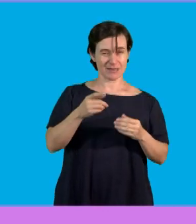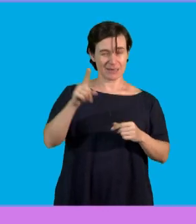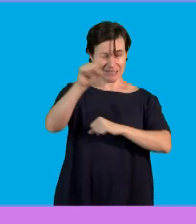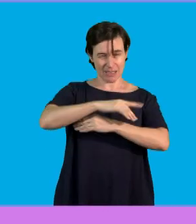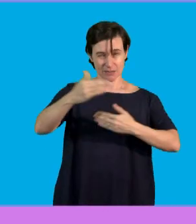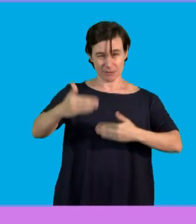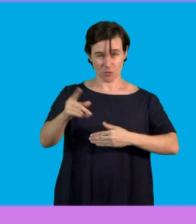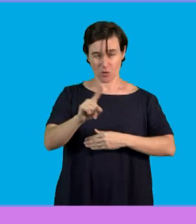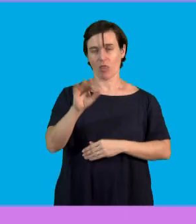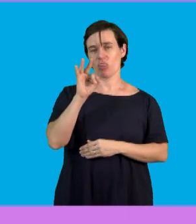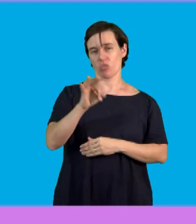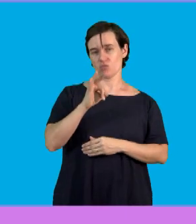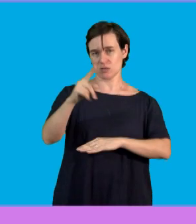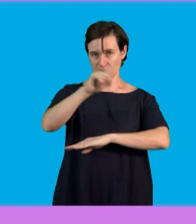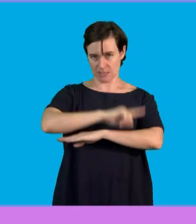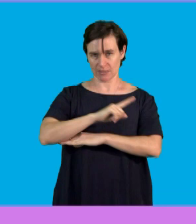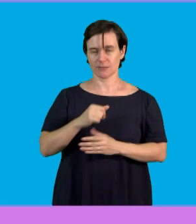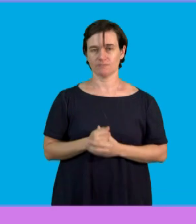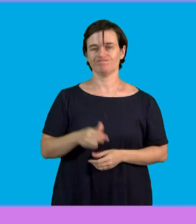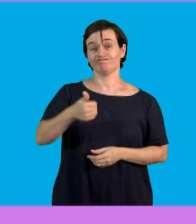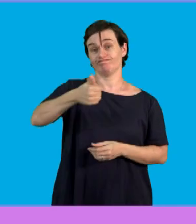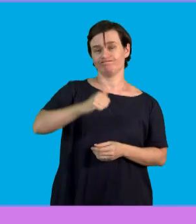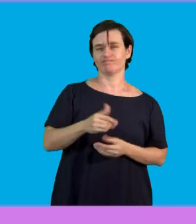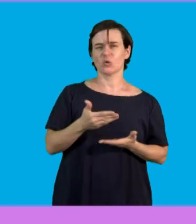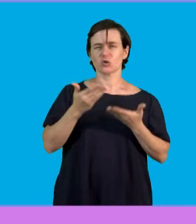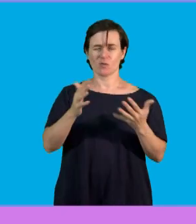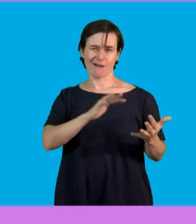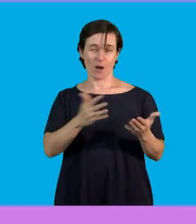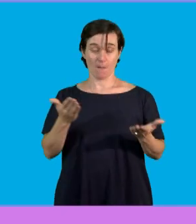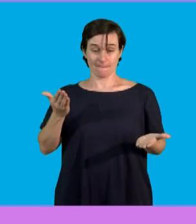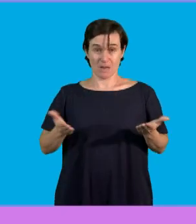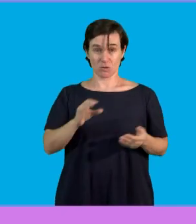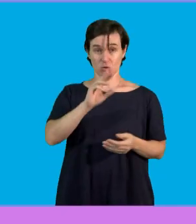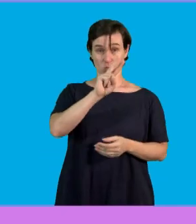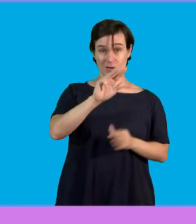days. And show how the balance of